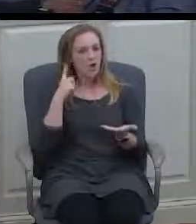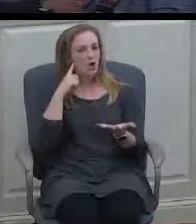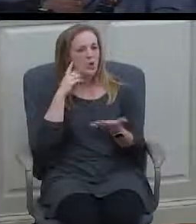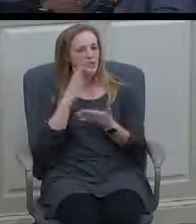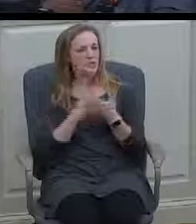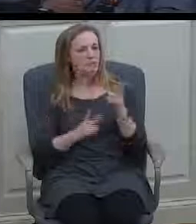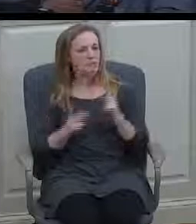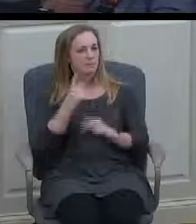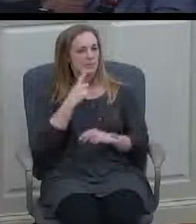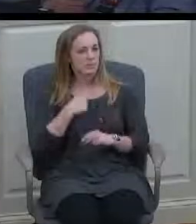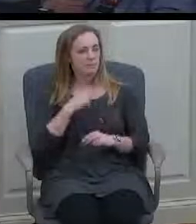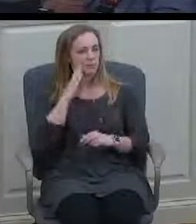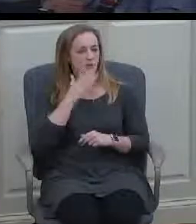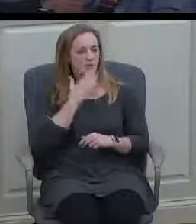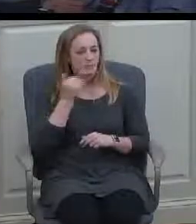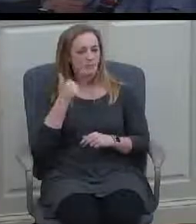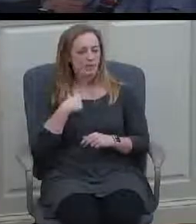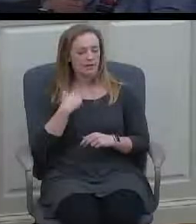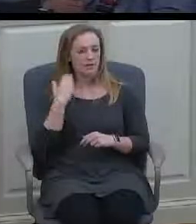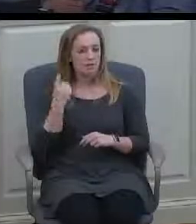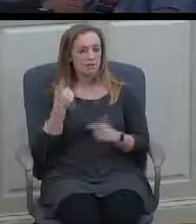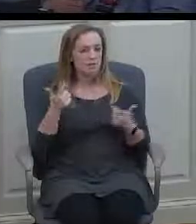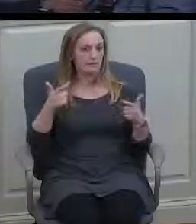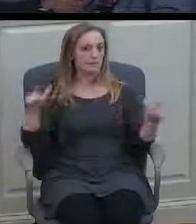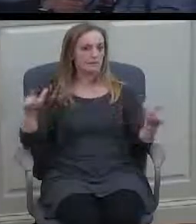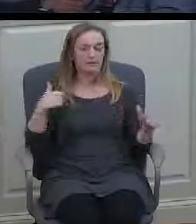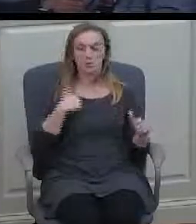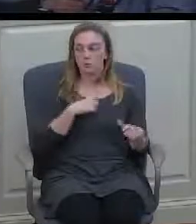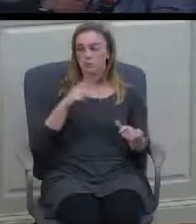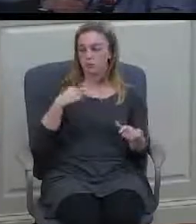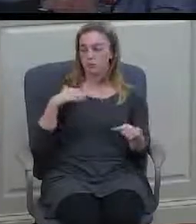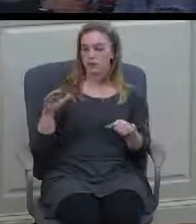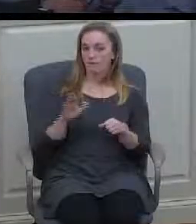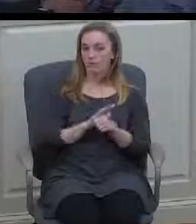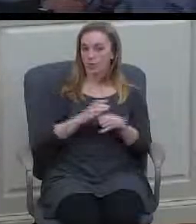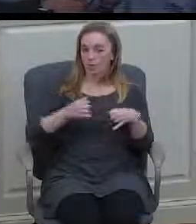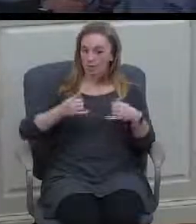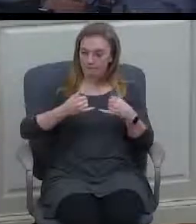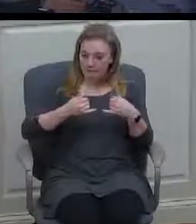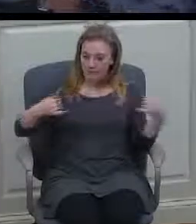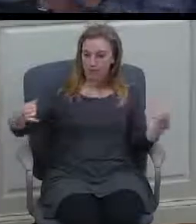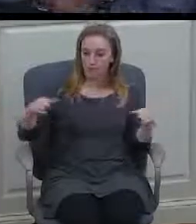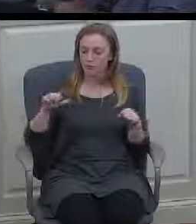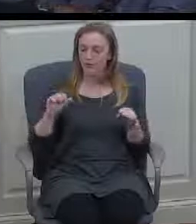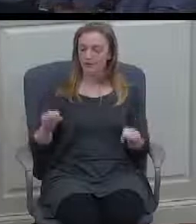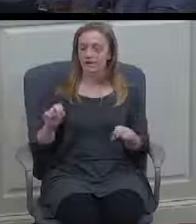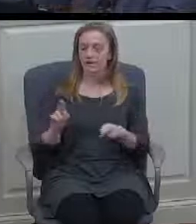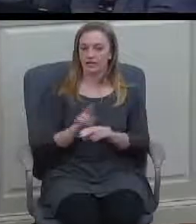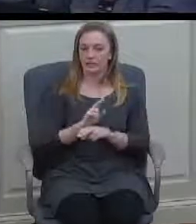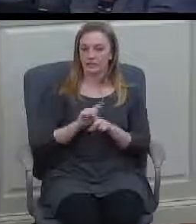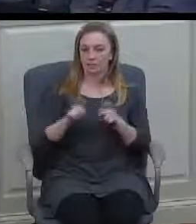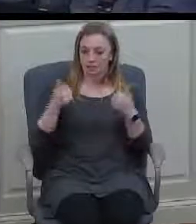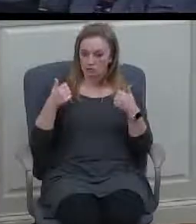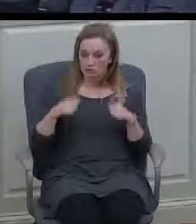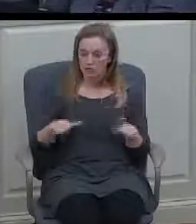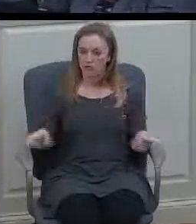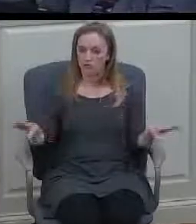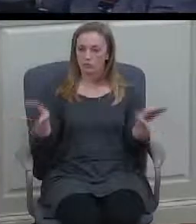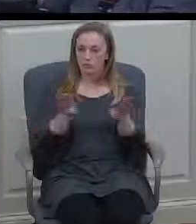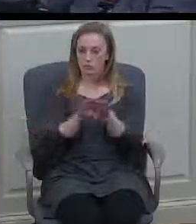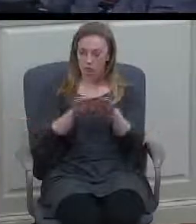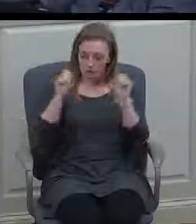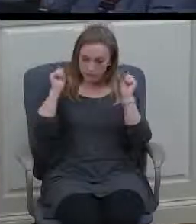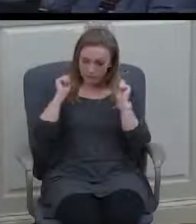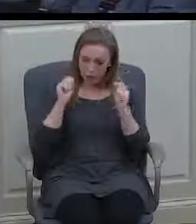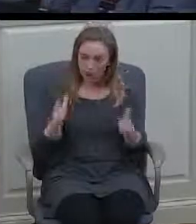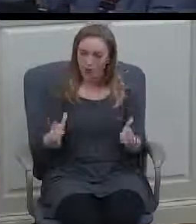have one big section. We instead have of the whole little sections. boundary that we can utilize, but trying to close all of those